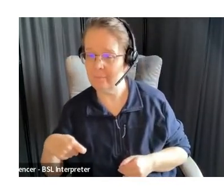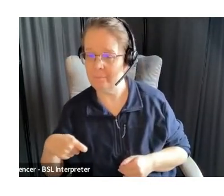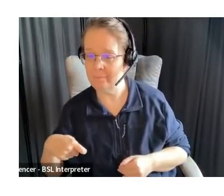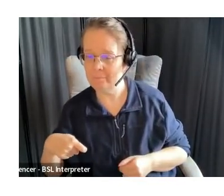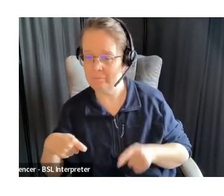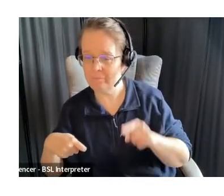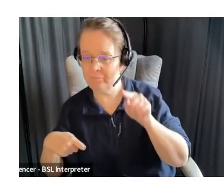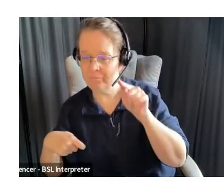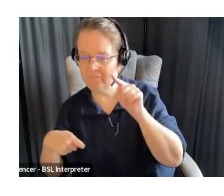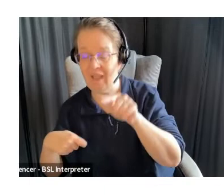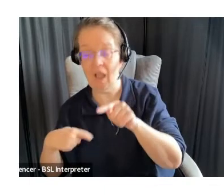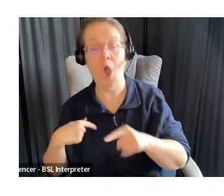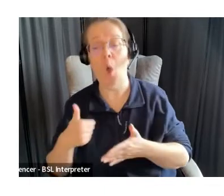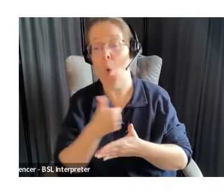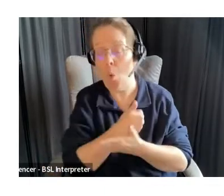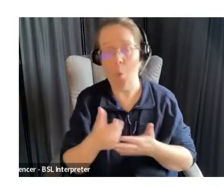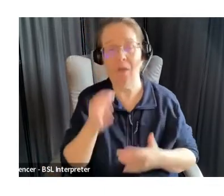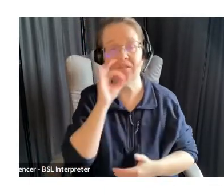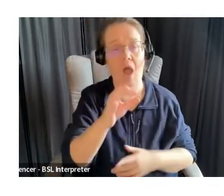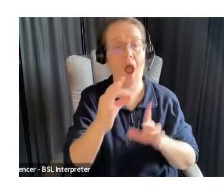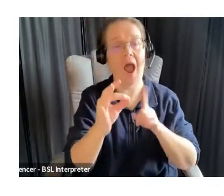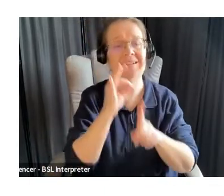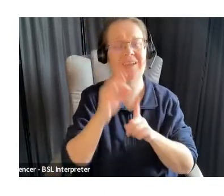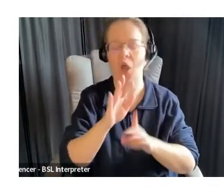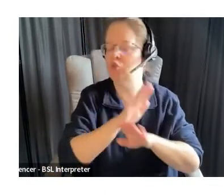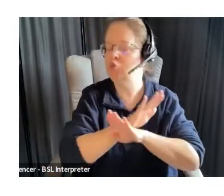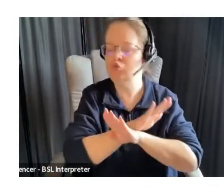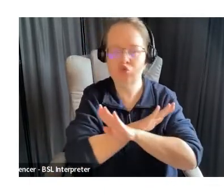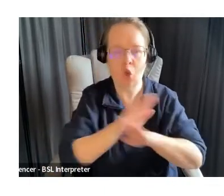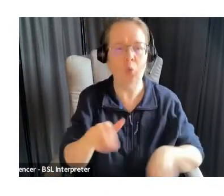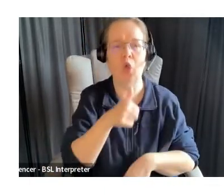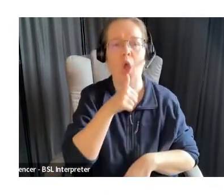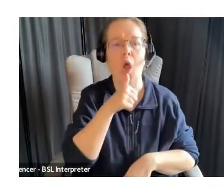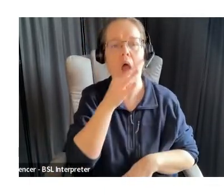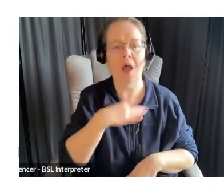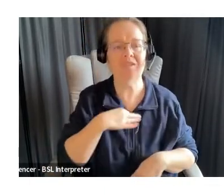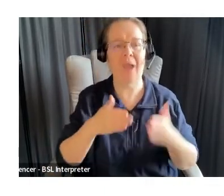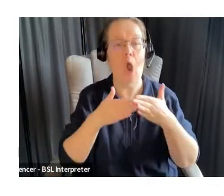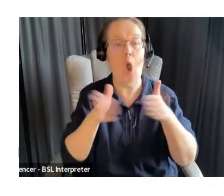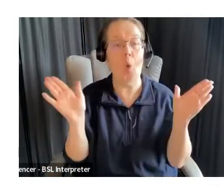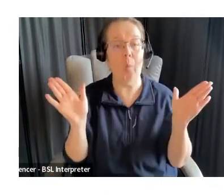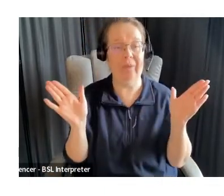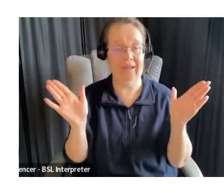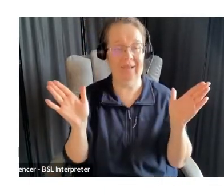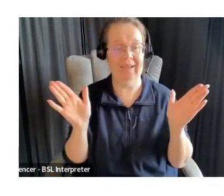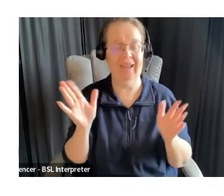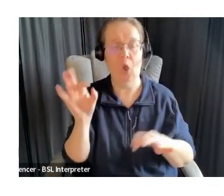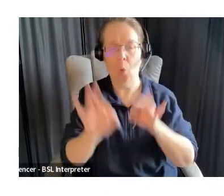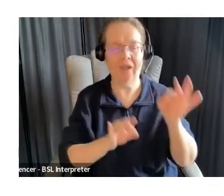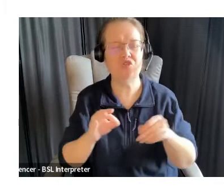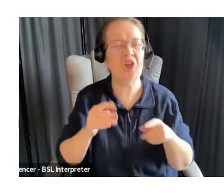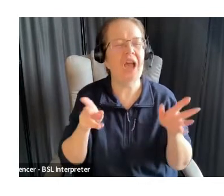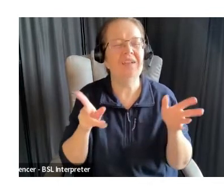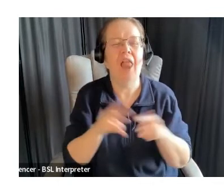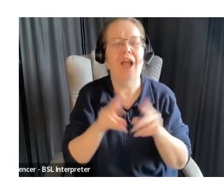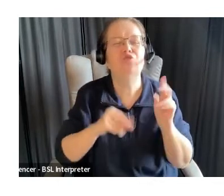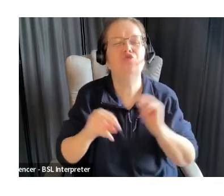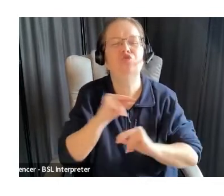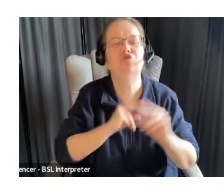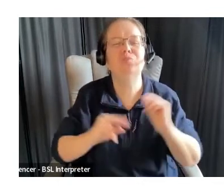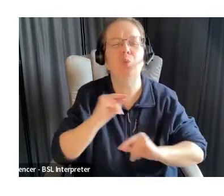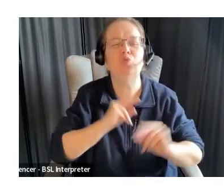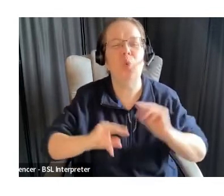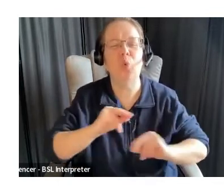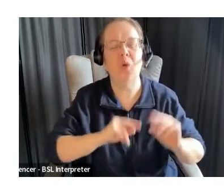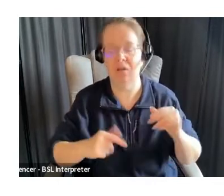I explicitly ask all interviewers to not ask me open questions and to avoid small talk. I am